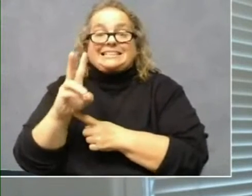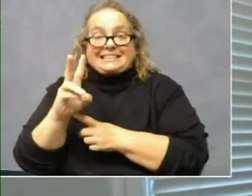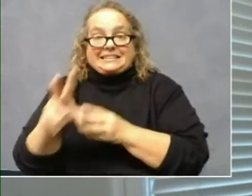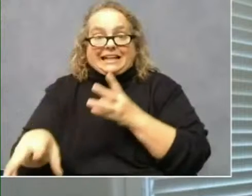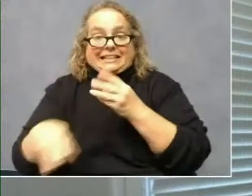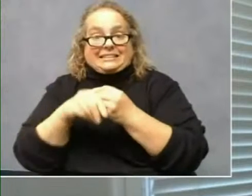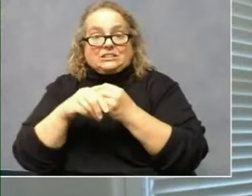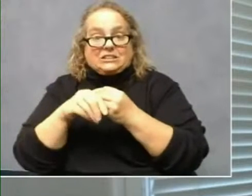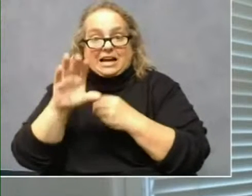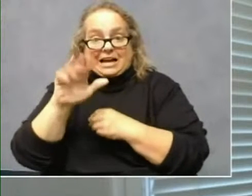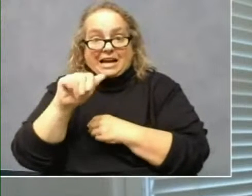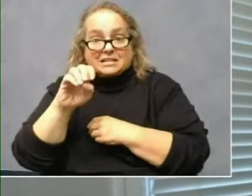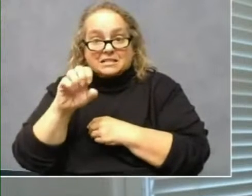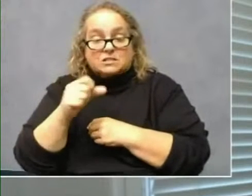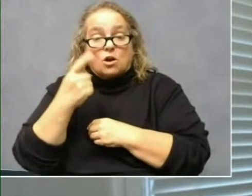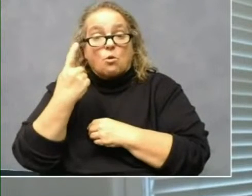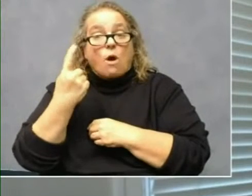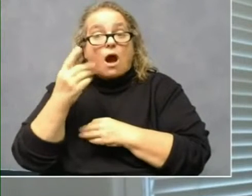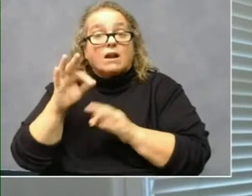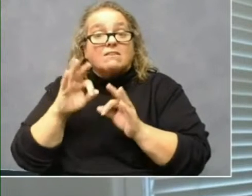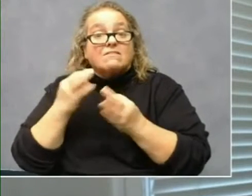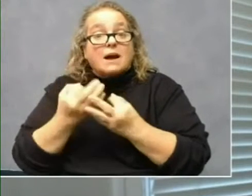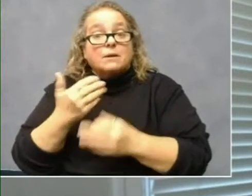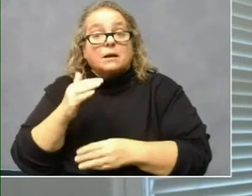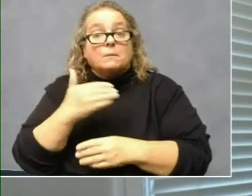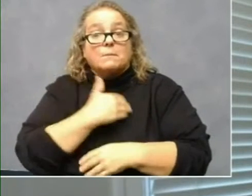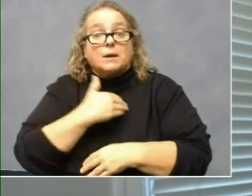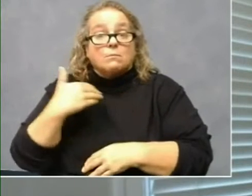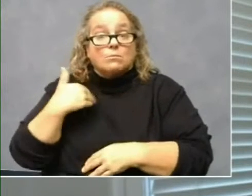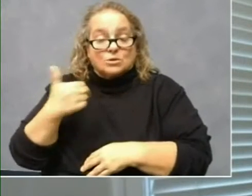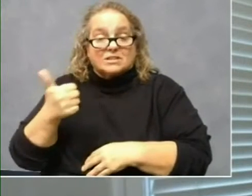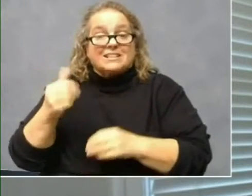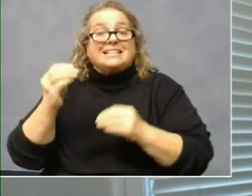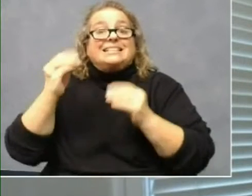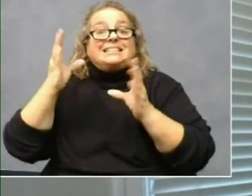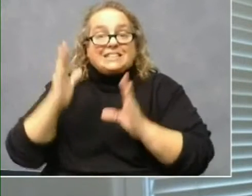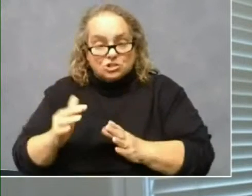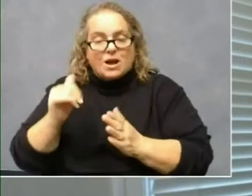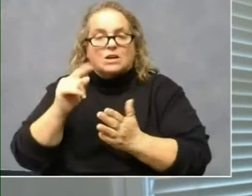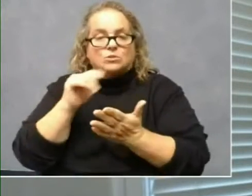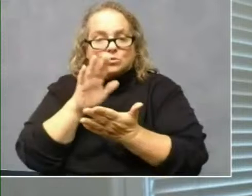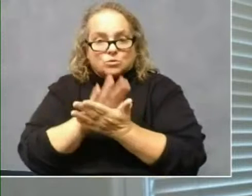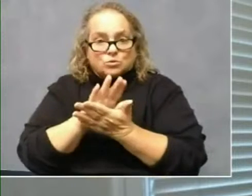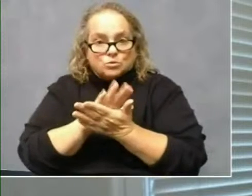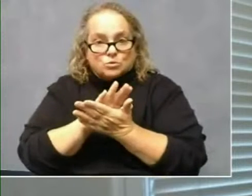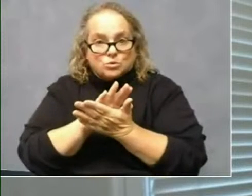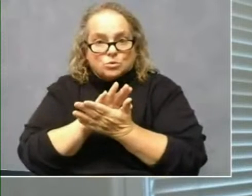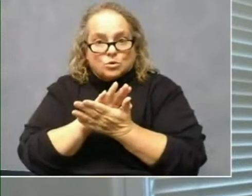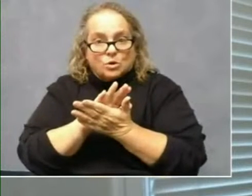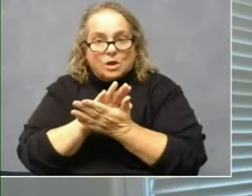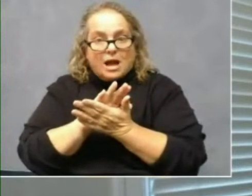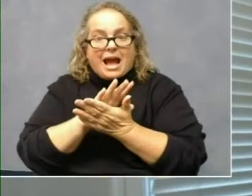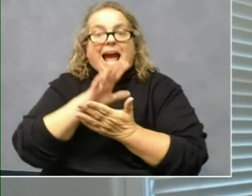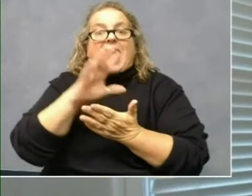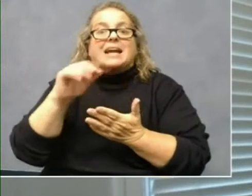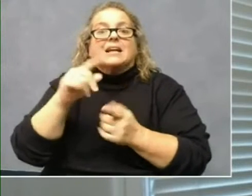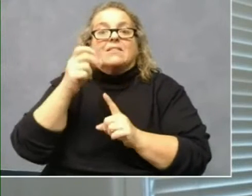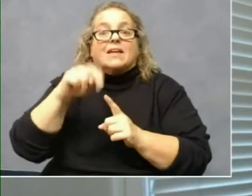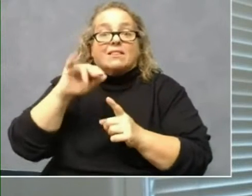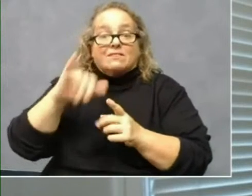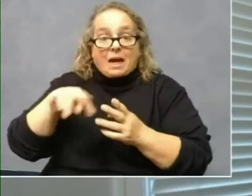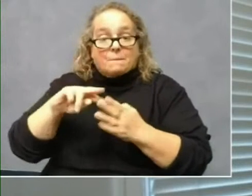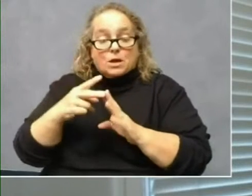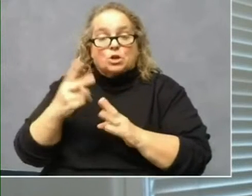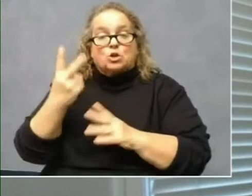one of the infected family members also happens to be a teacher at the school. And as a result, at least 2 additional teachers were